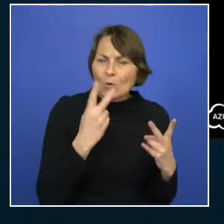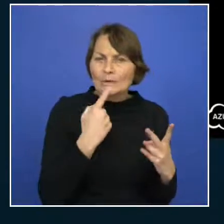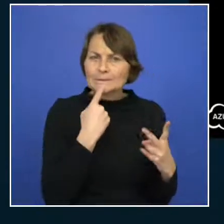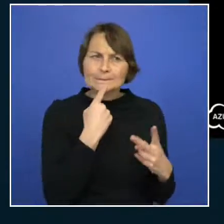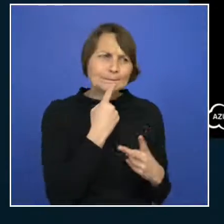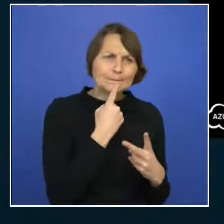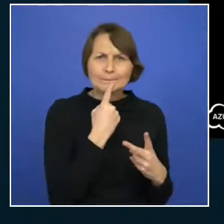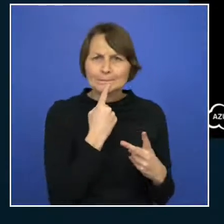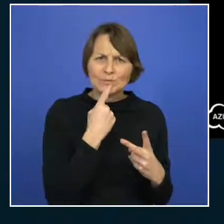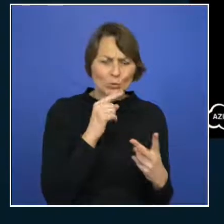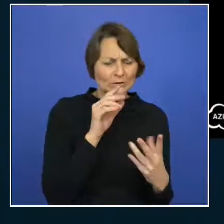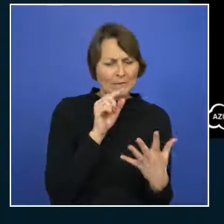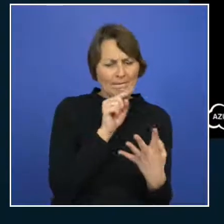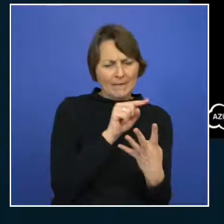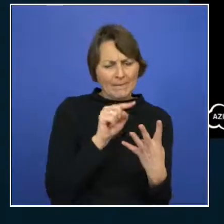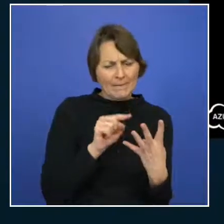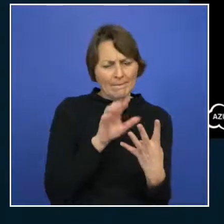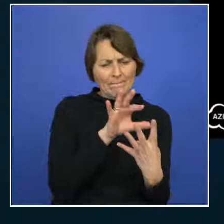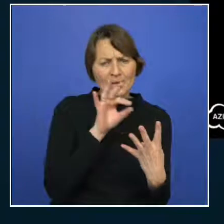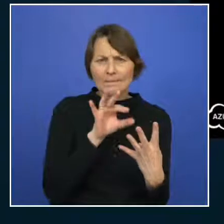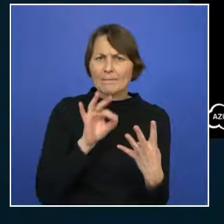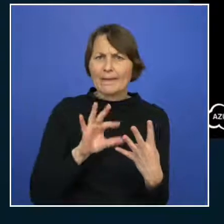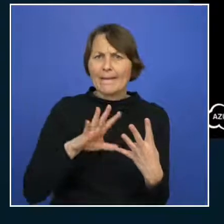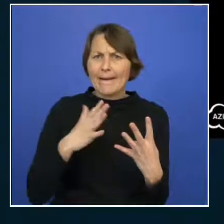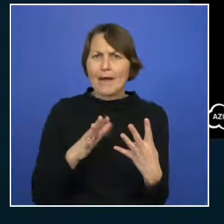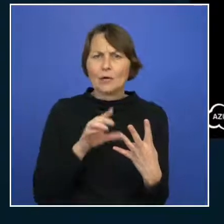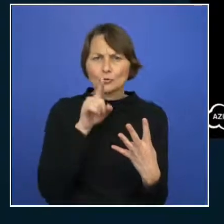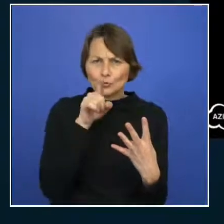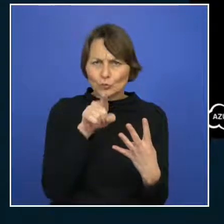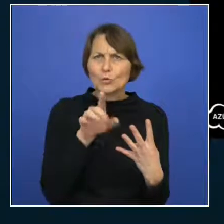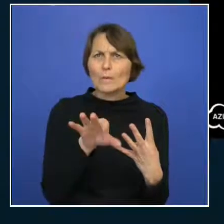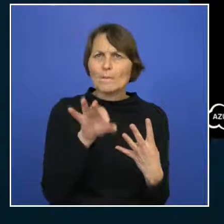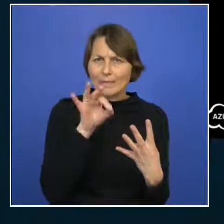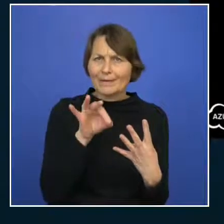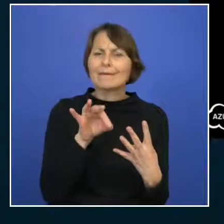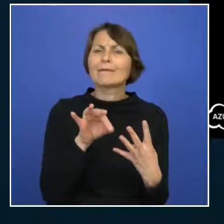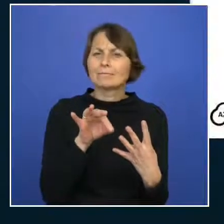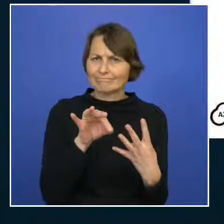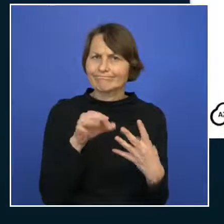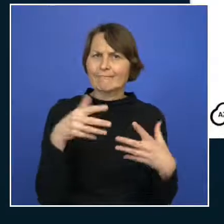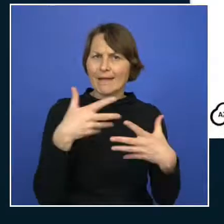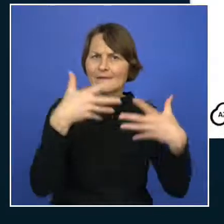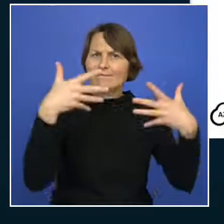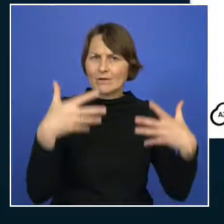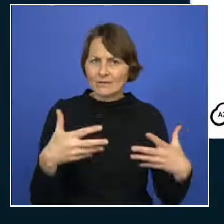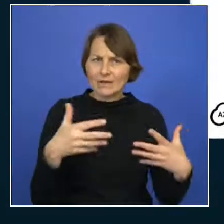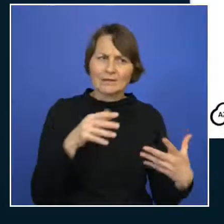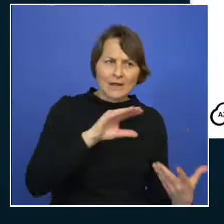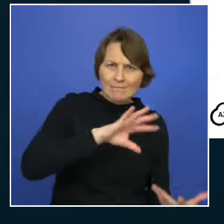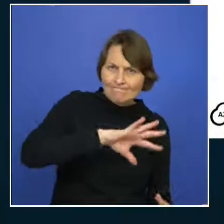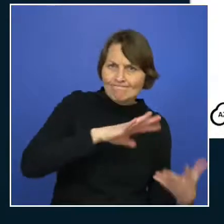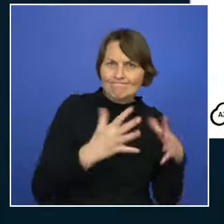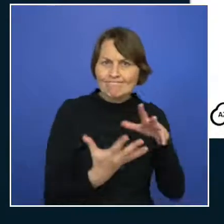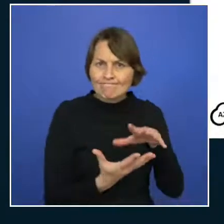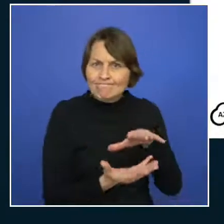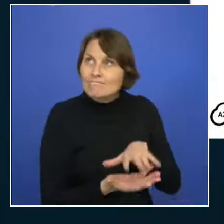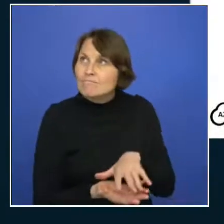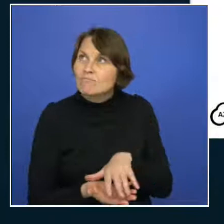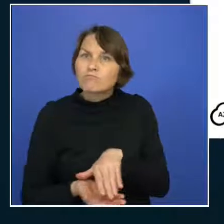cloud services and infrastructure in your cloud migration. And this